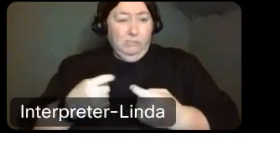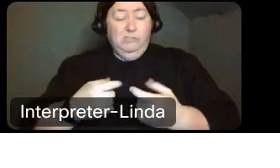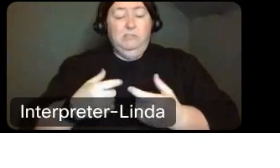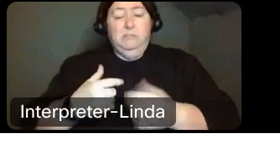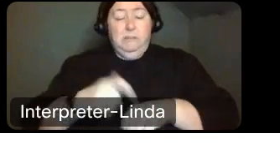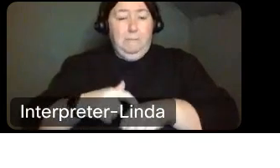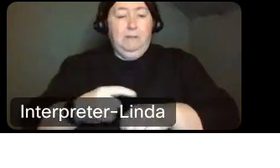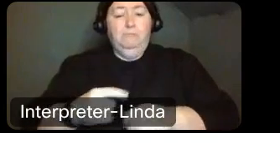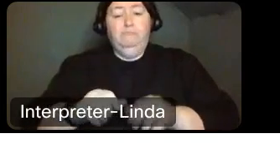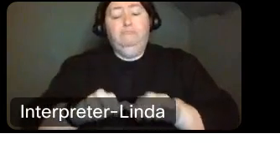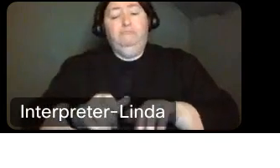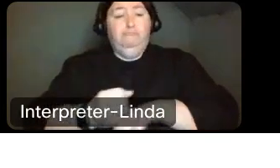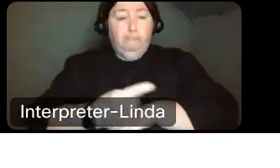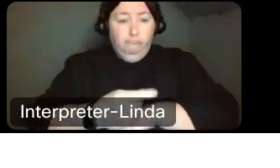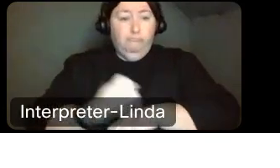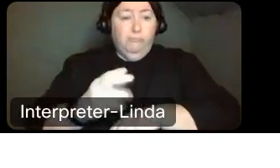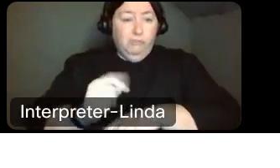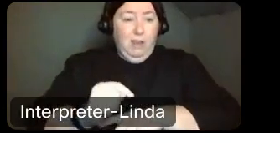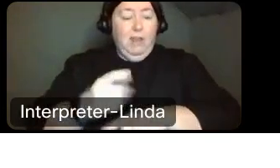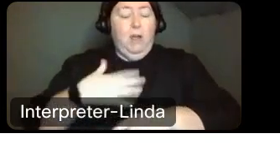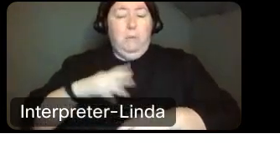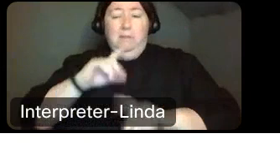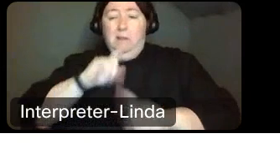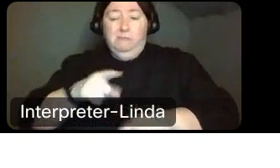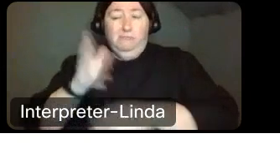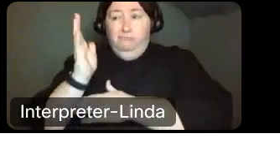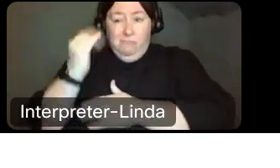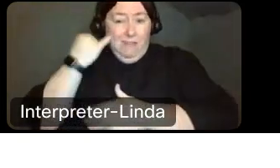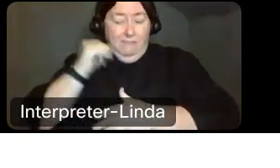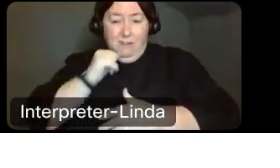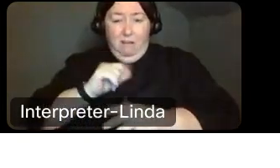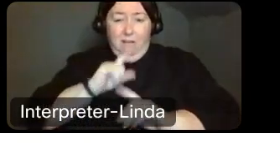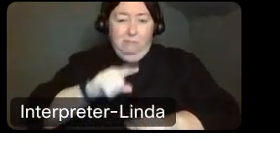chat and I can address some of those at the end of this talk if they don't come up during